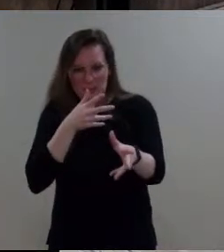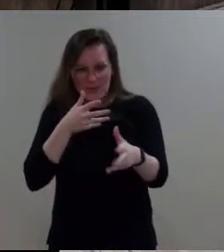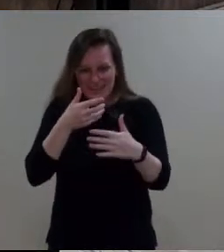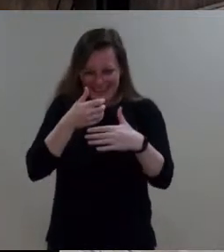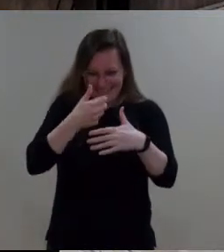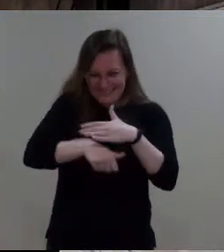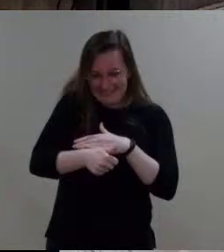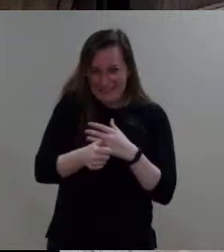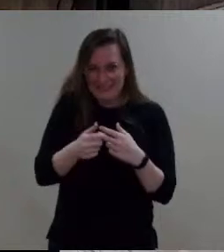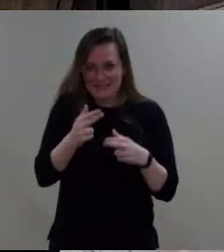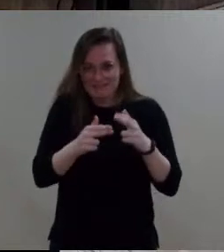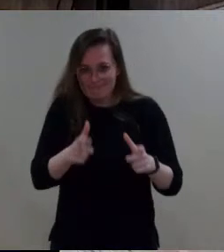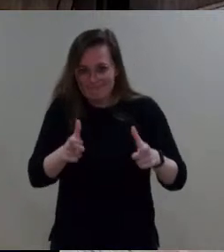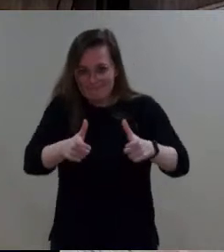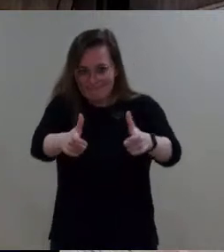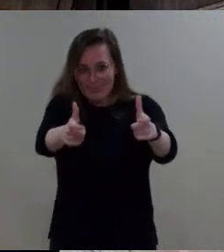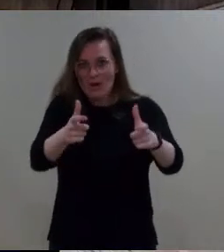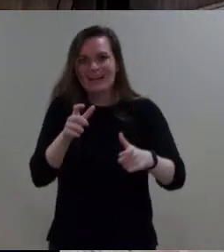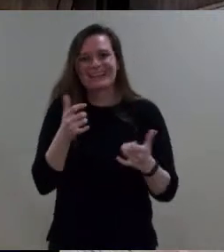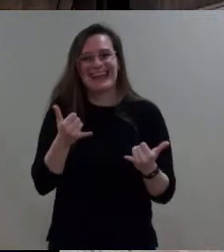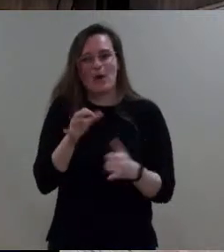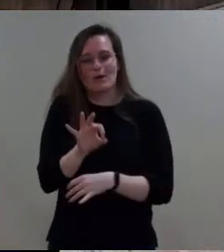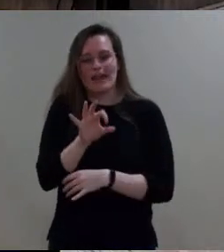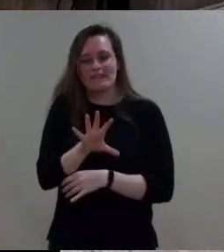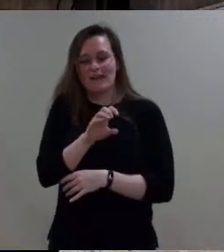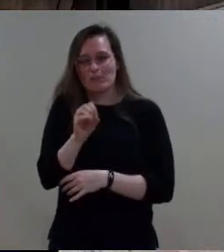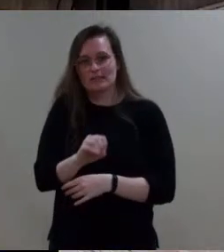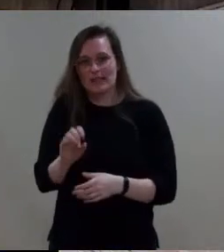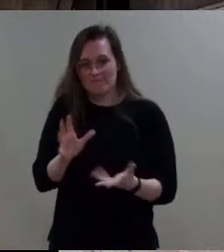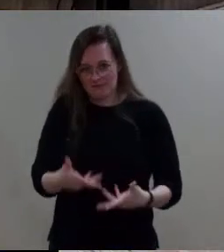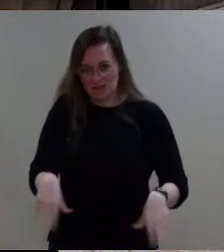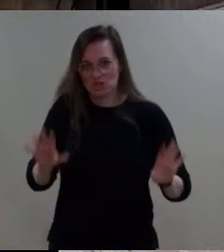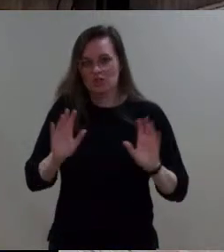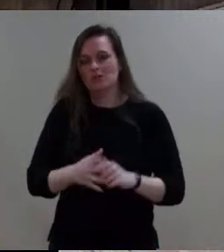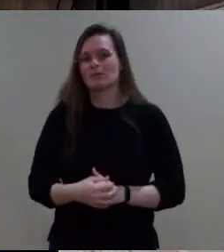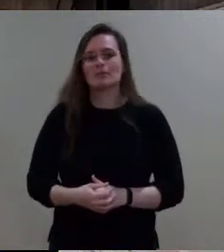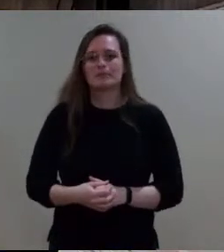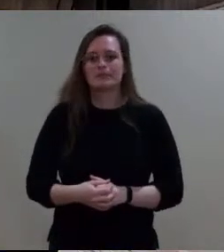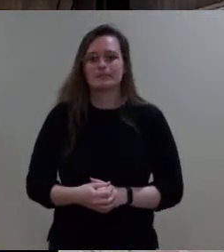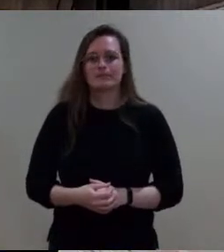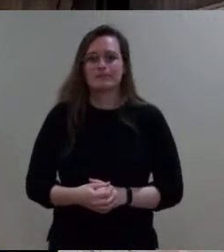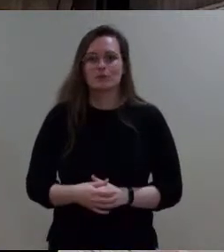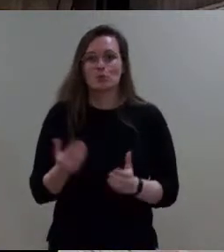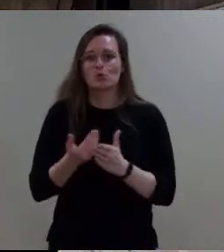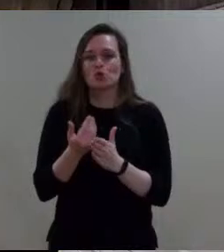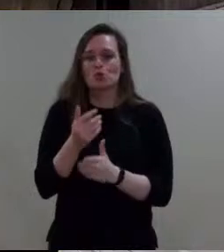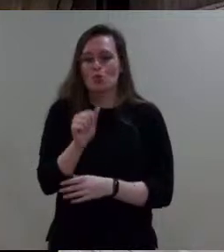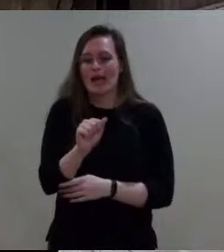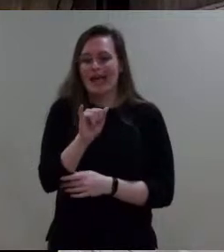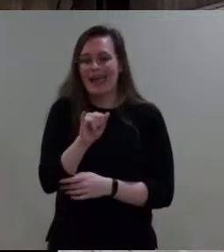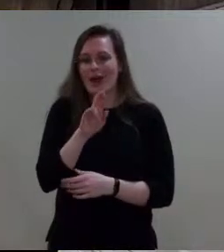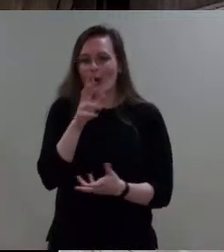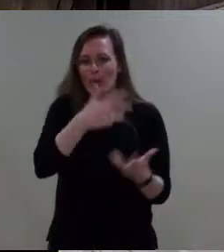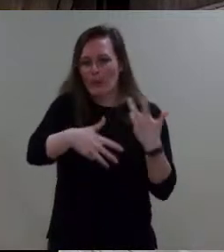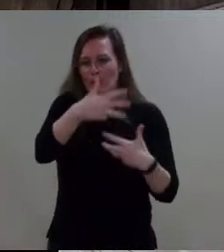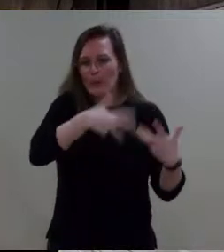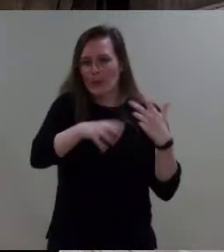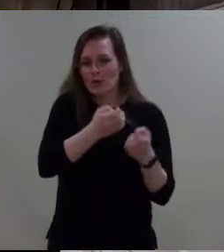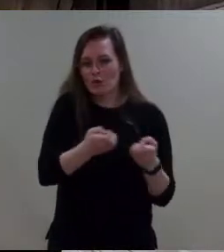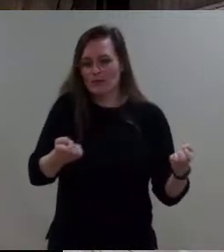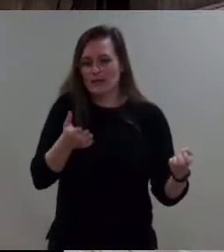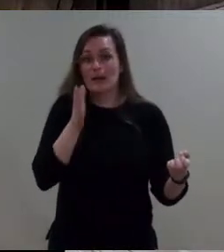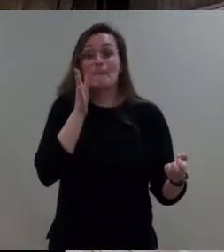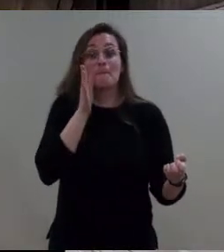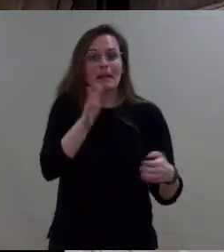infrastructure works was 95% complete. The formal commissioning of the new aeration equipment and installation was scheduled for April the